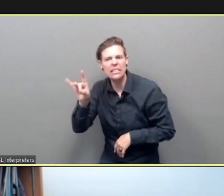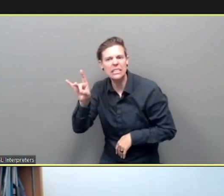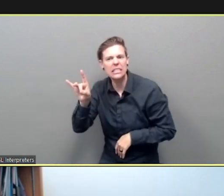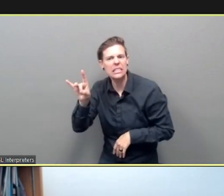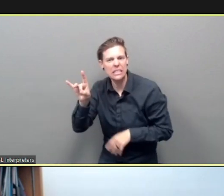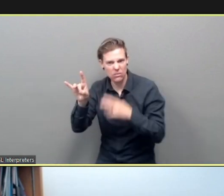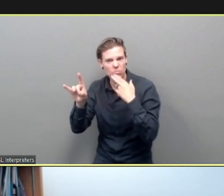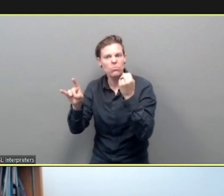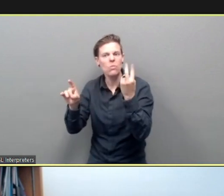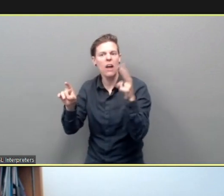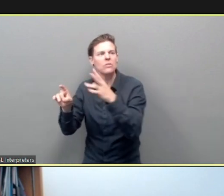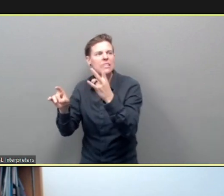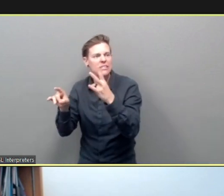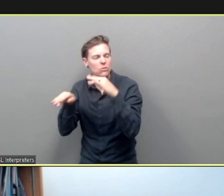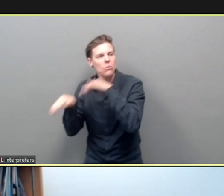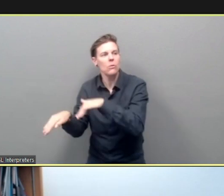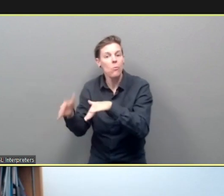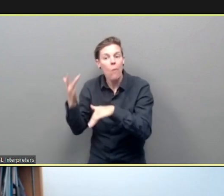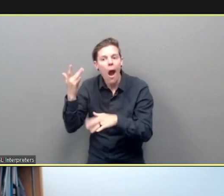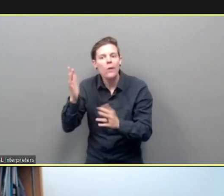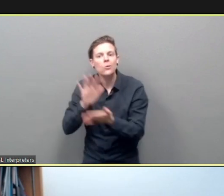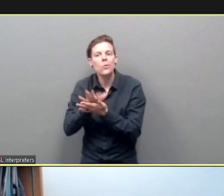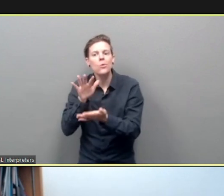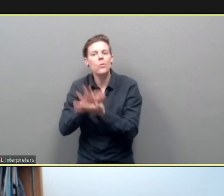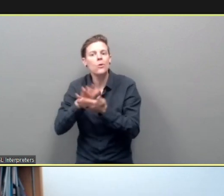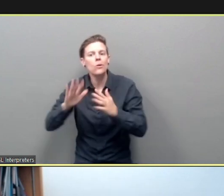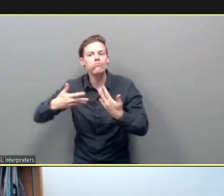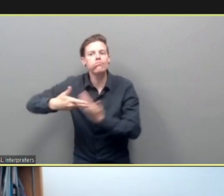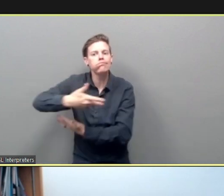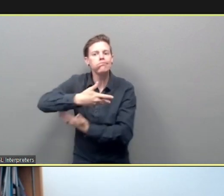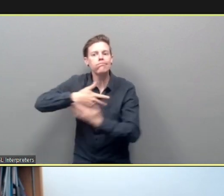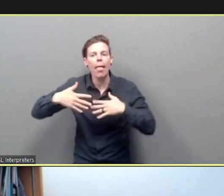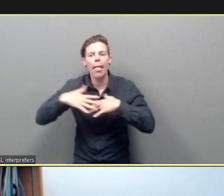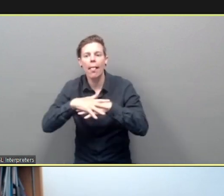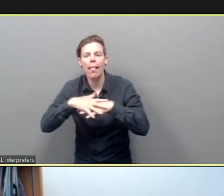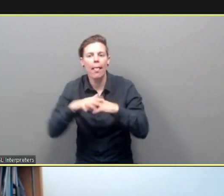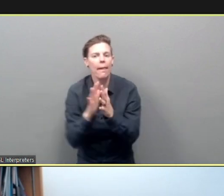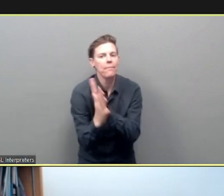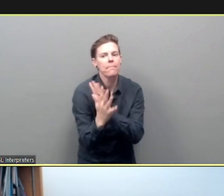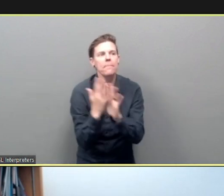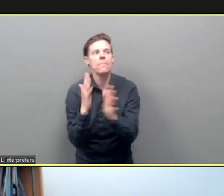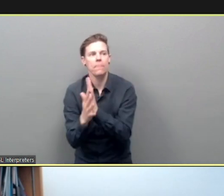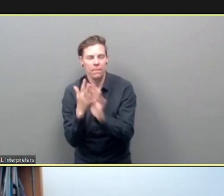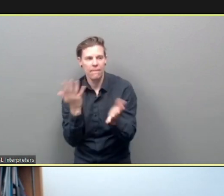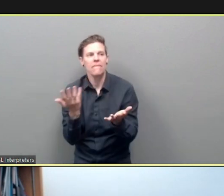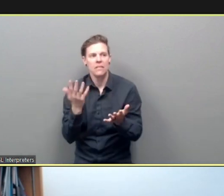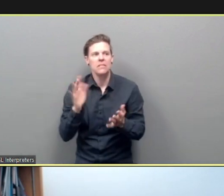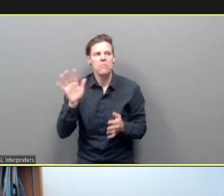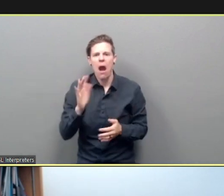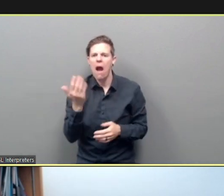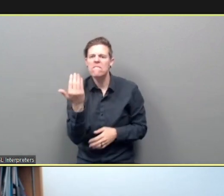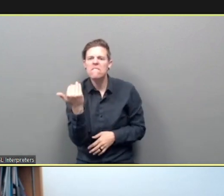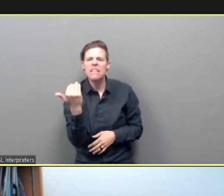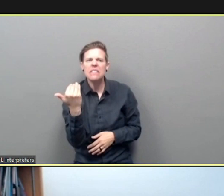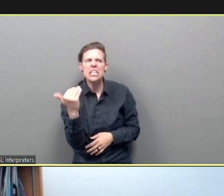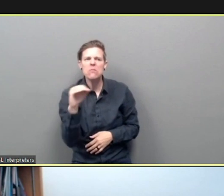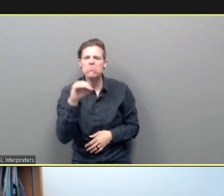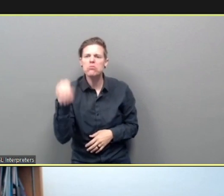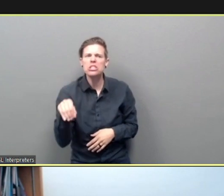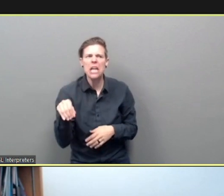children have accounted, it had been averaging around 15% of our total cases,